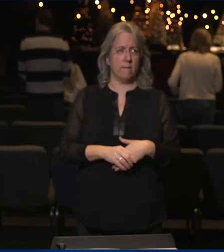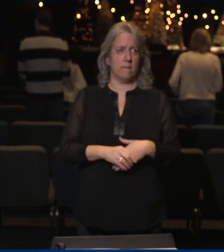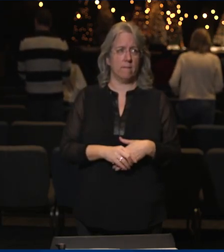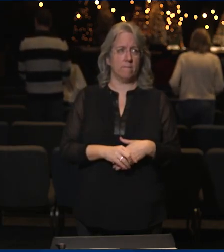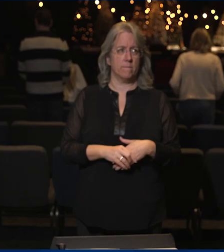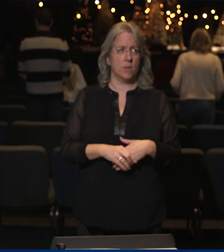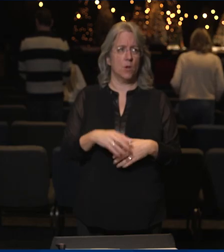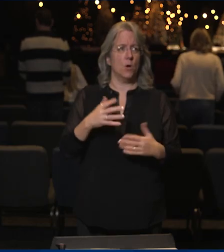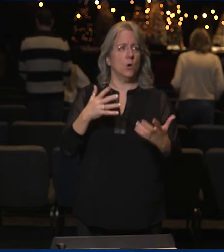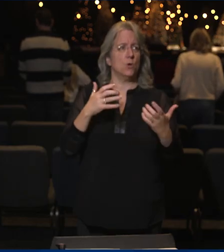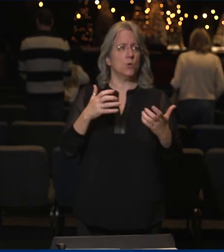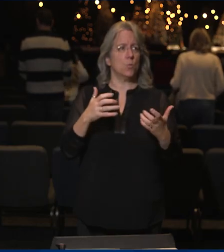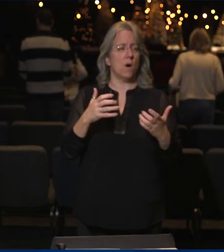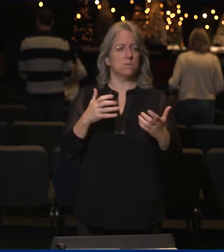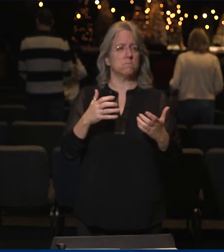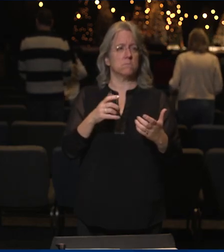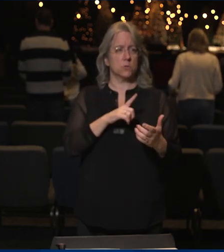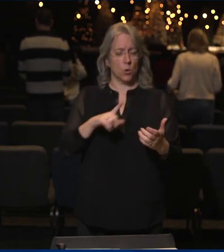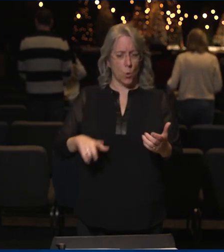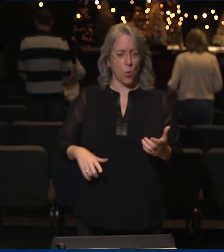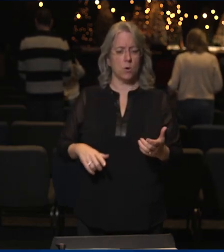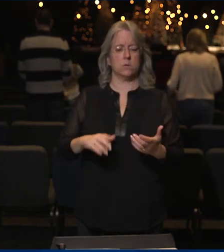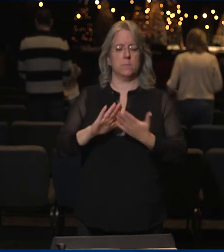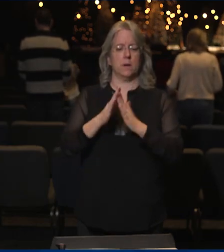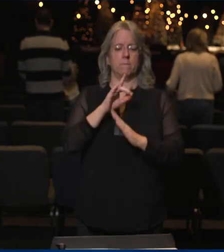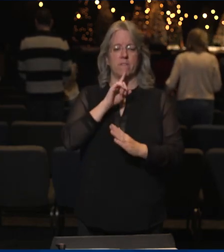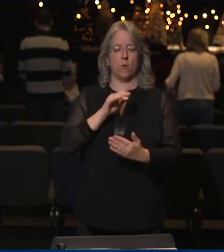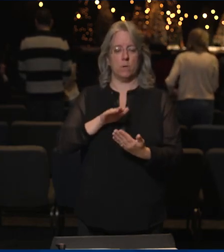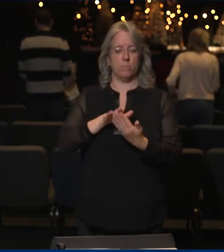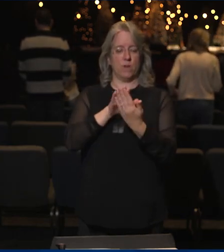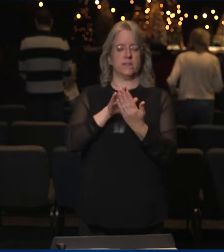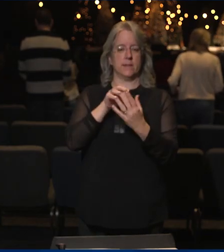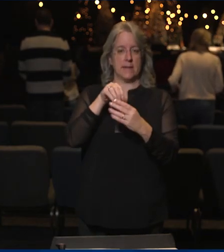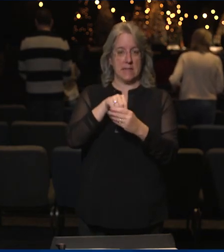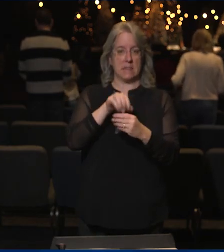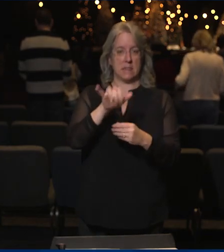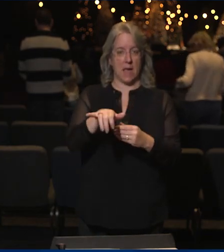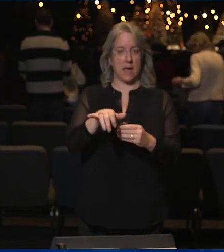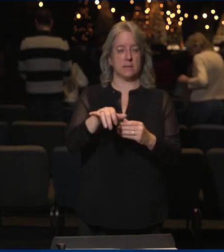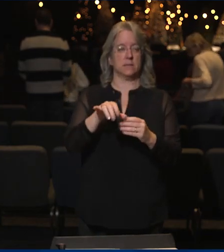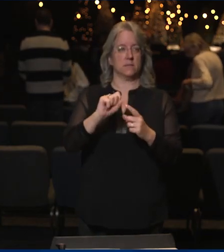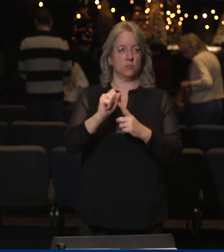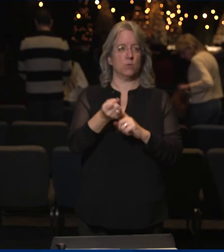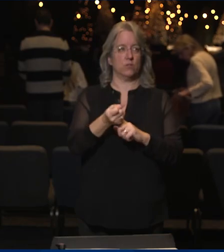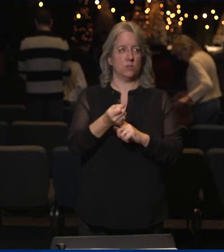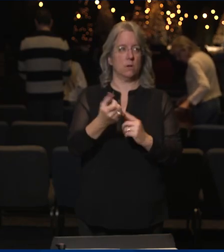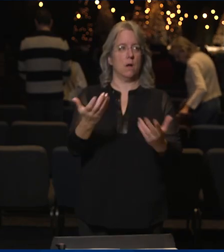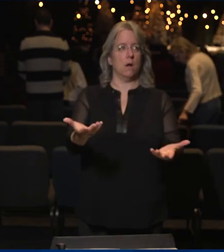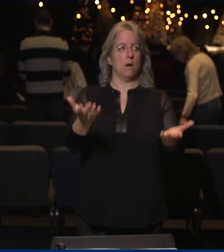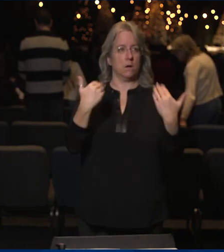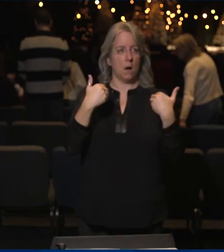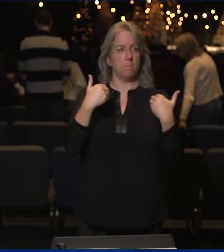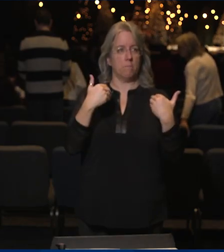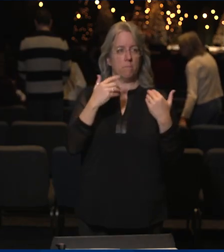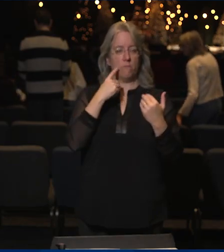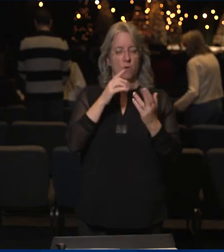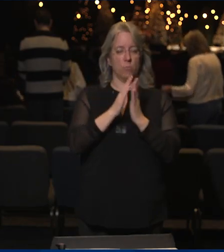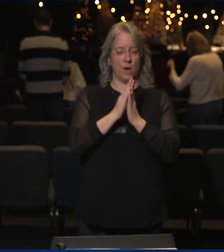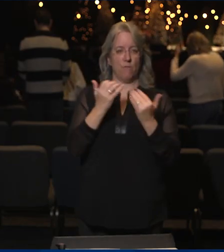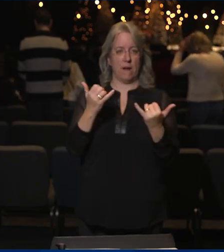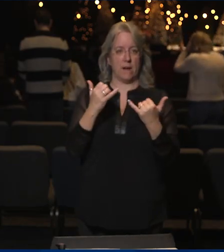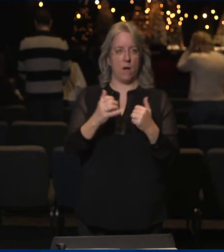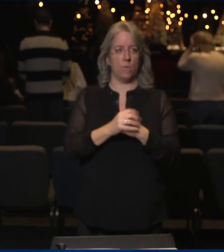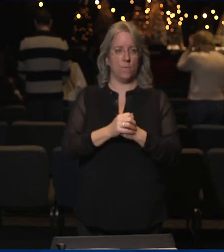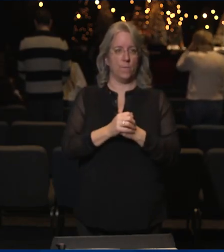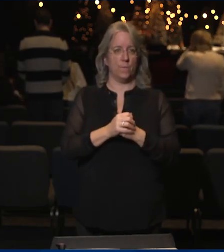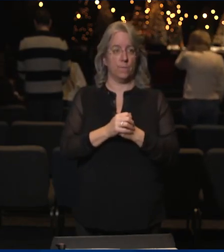like, Lord, help me be real present to you in this thing. Would you come forward right now? And our prayer ministry team is going to come forward. We're going to pray for